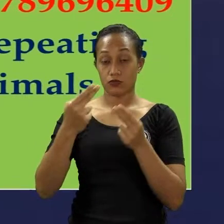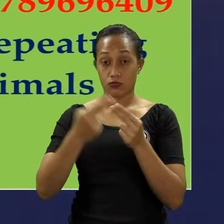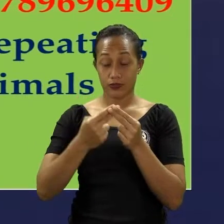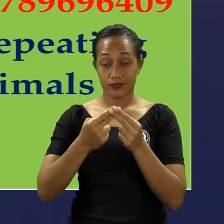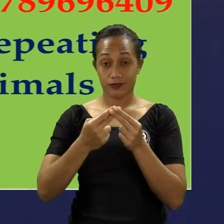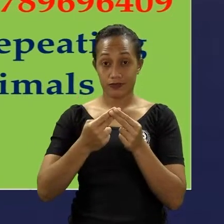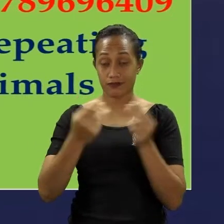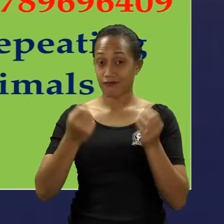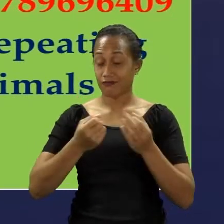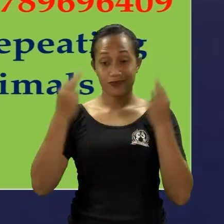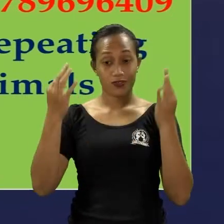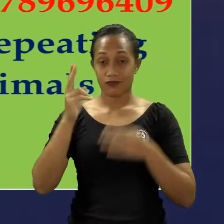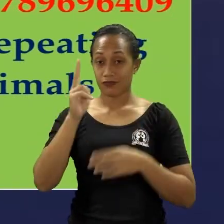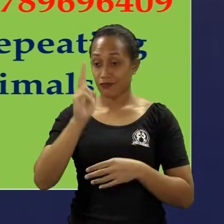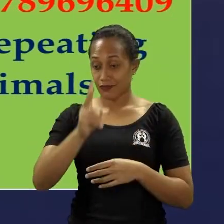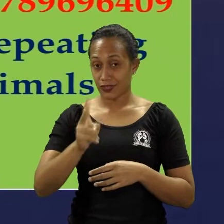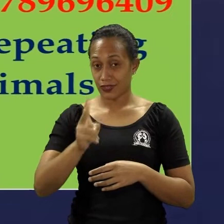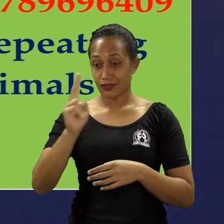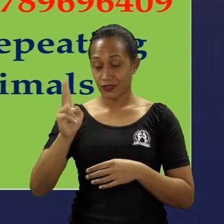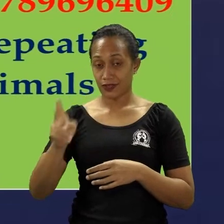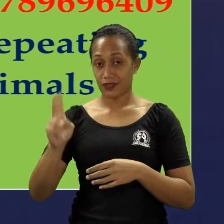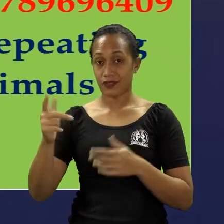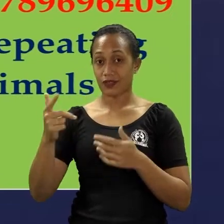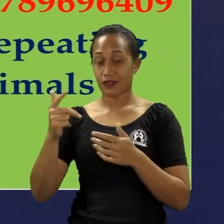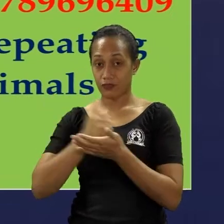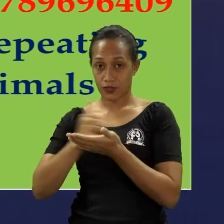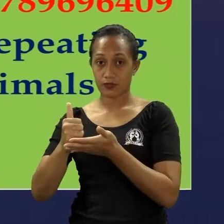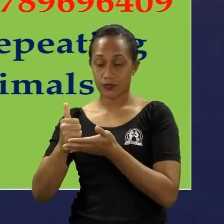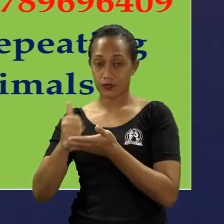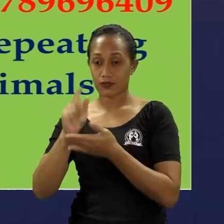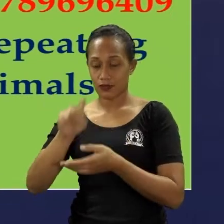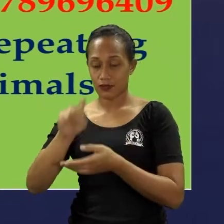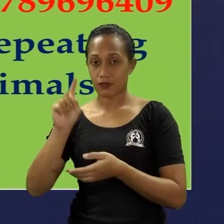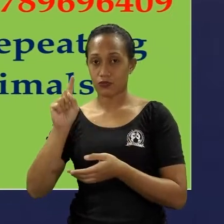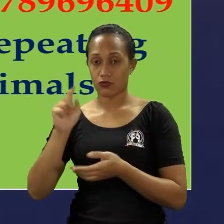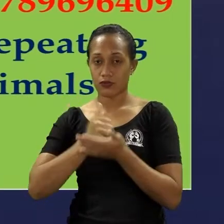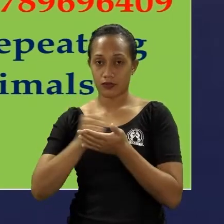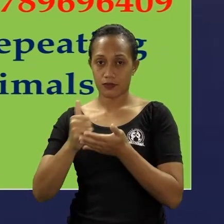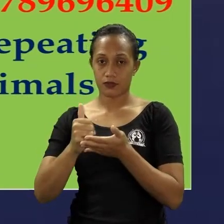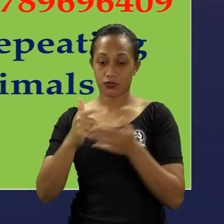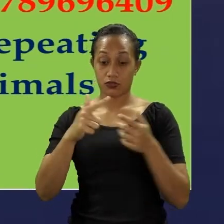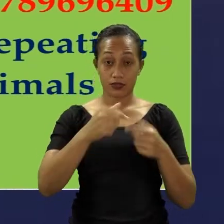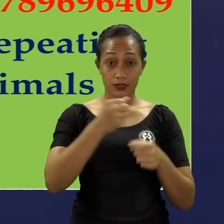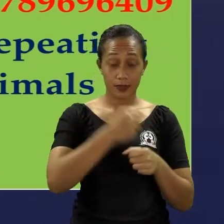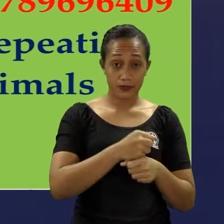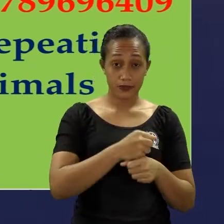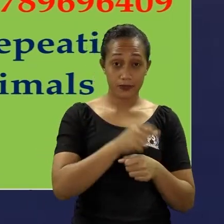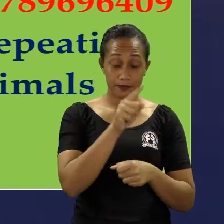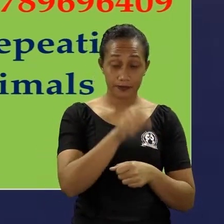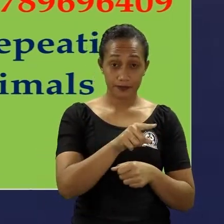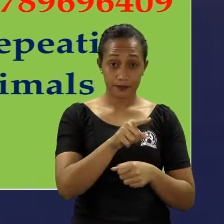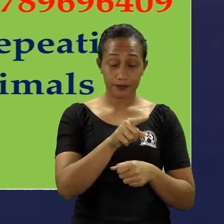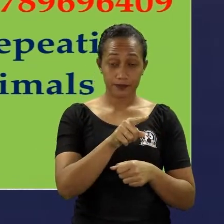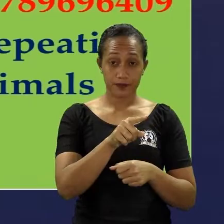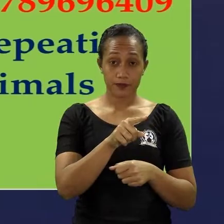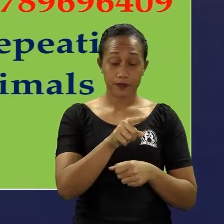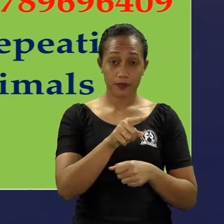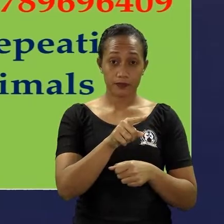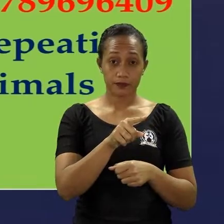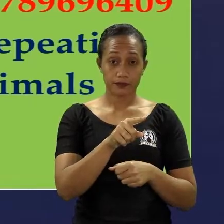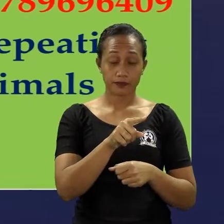no repetitive patterns of decimals. Example: